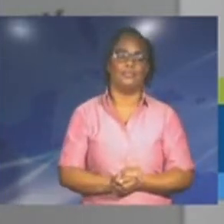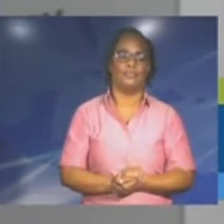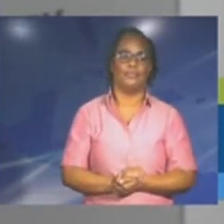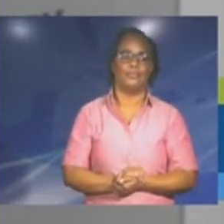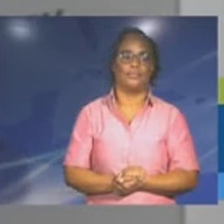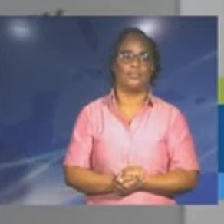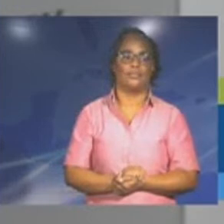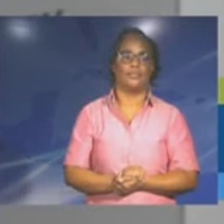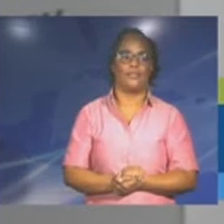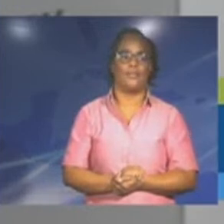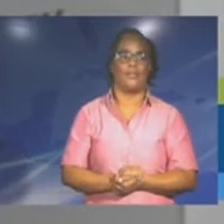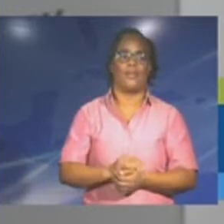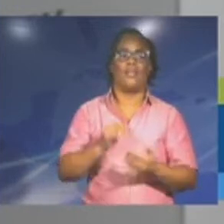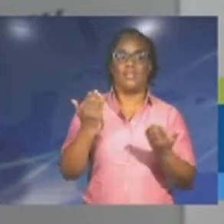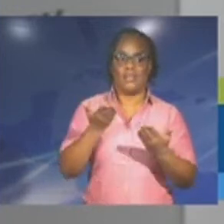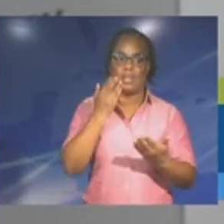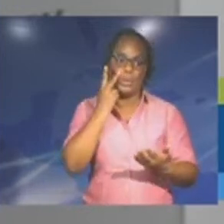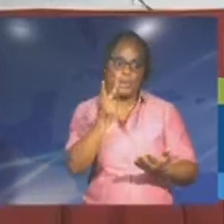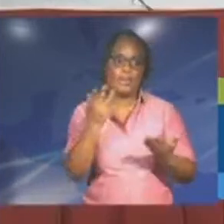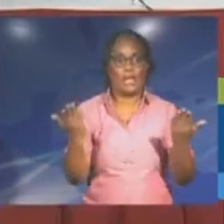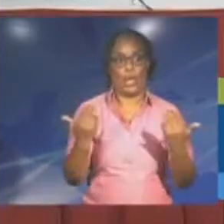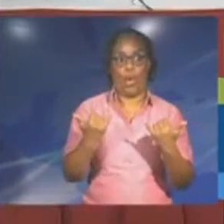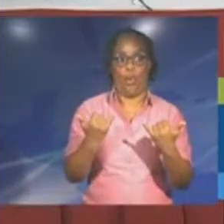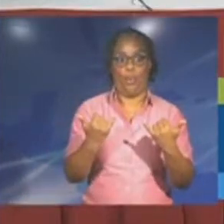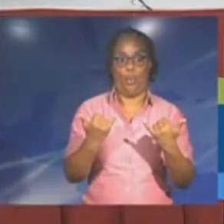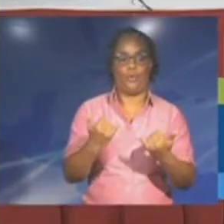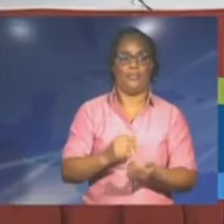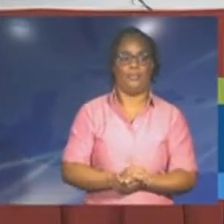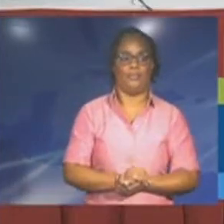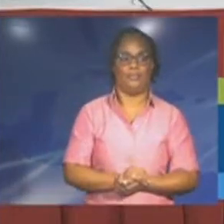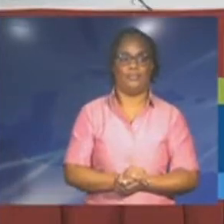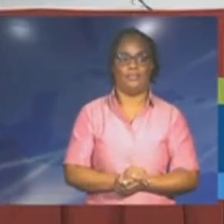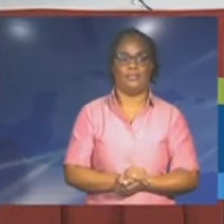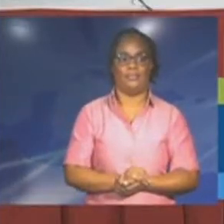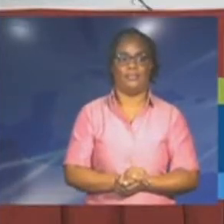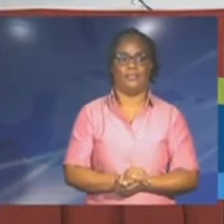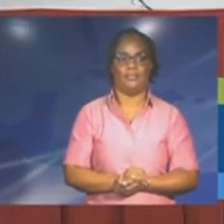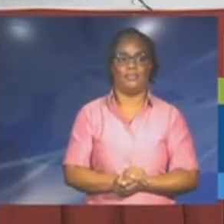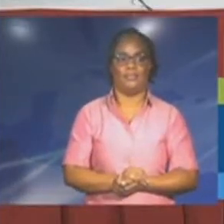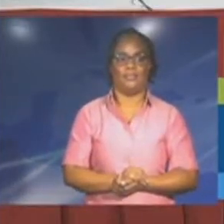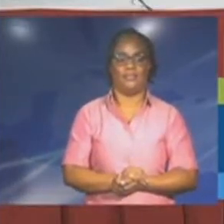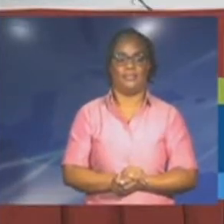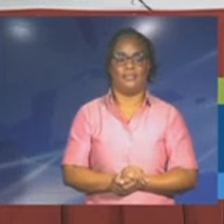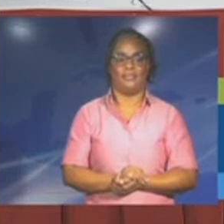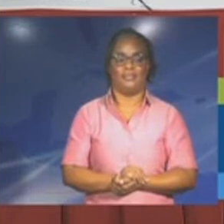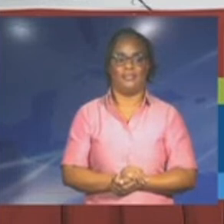what we're seeing at this point in time. Right. Richard, success. So let's go.